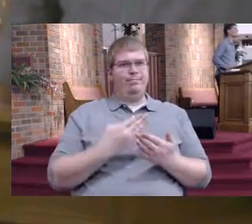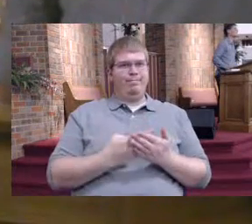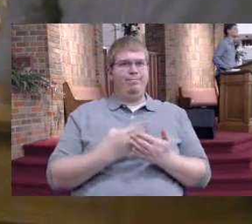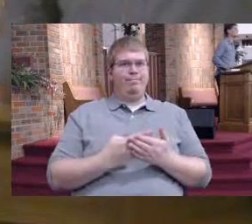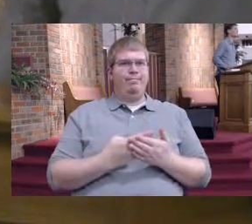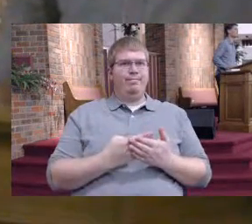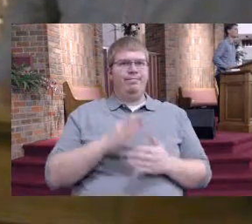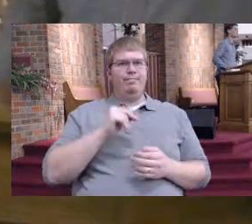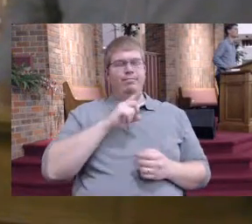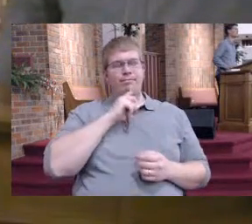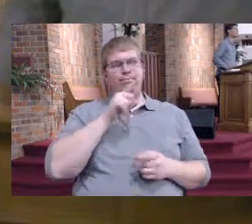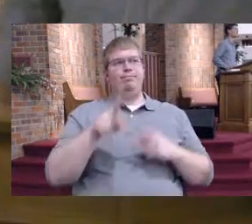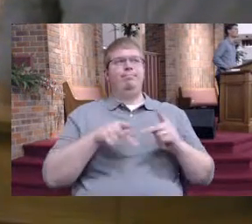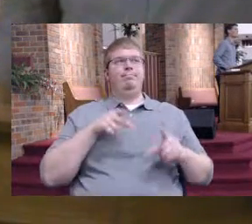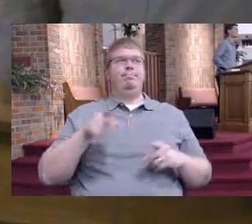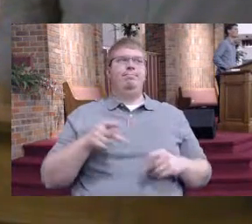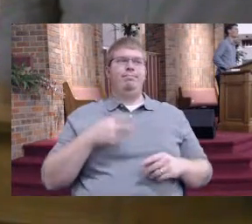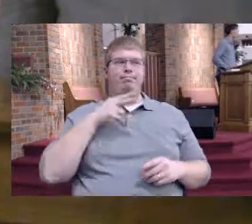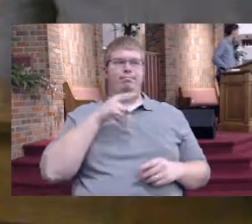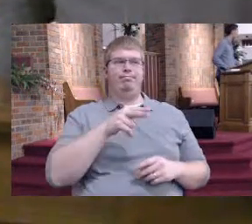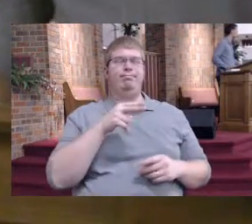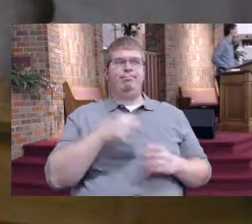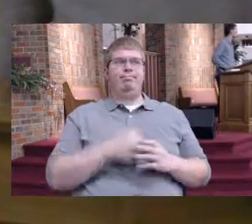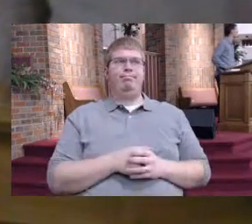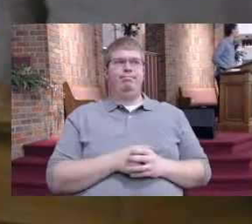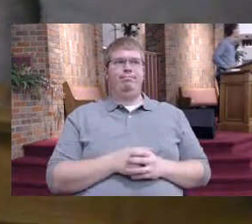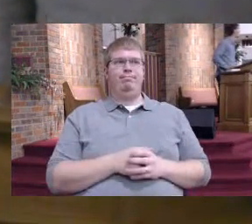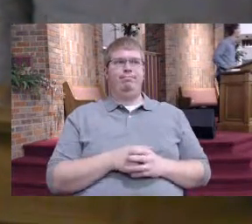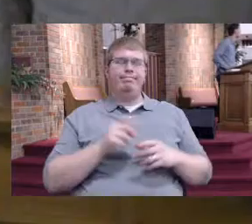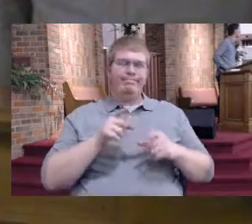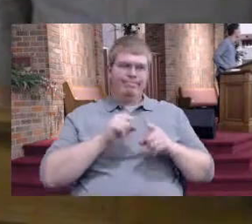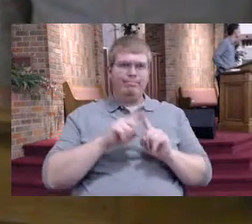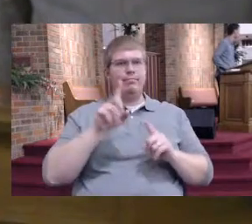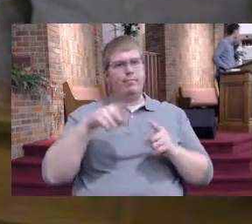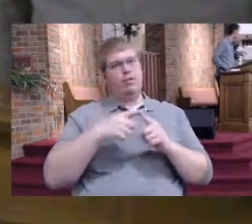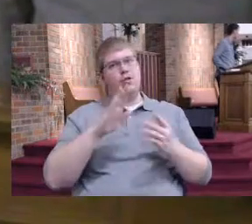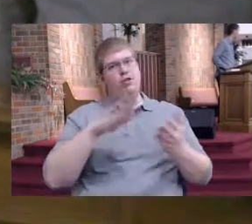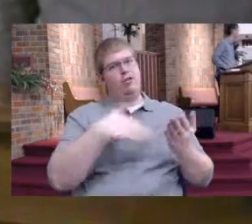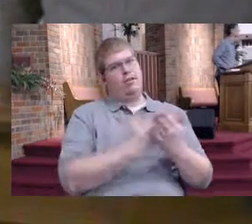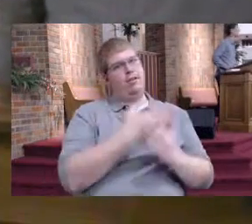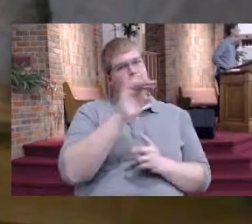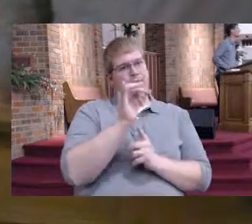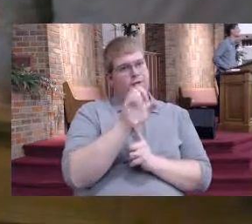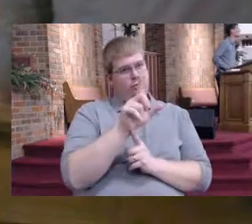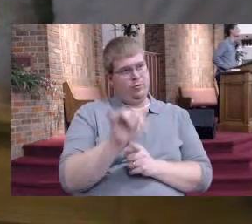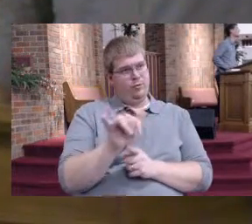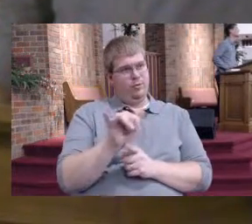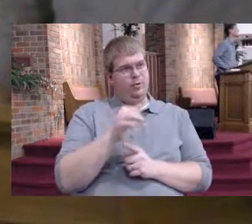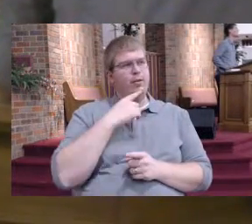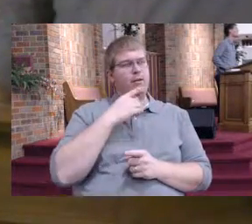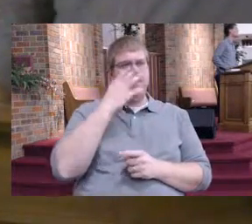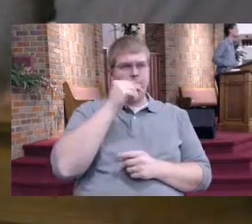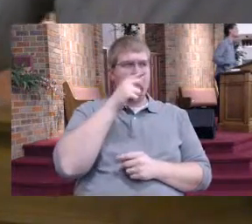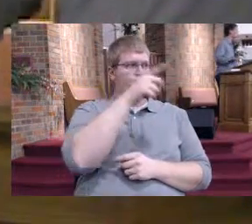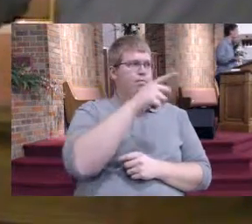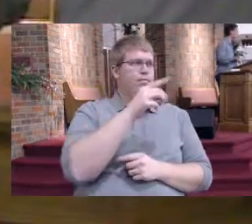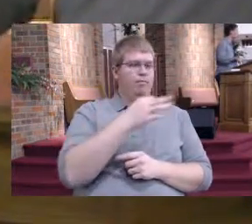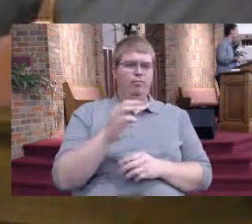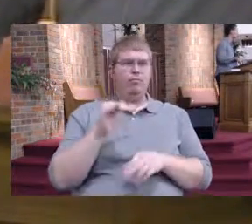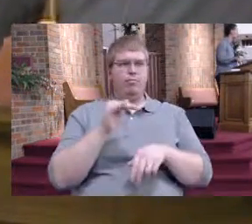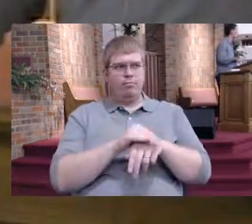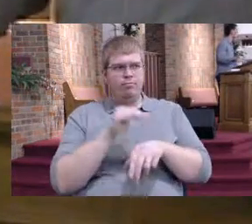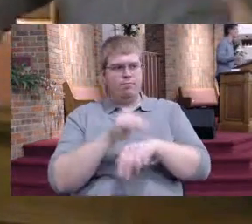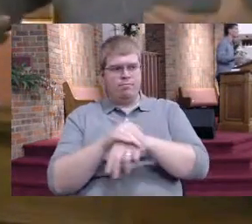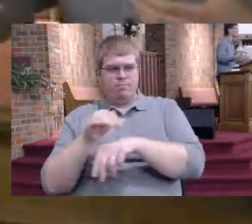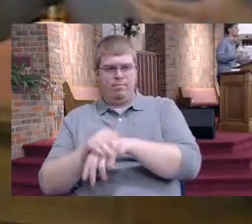hung these people out to dry. But when we got there in July, we spent a couple nights out there that weekend. That Sunday,